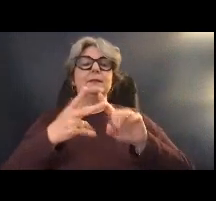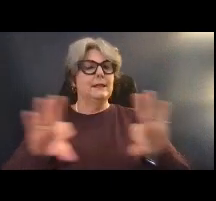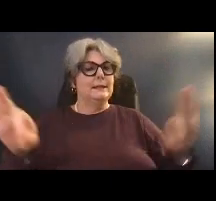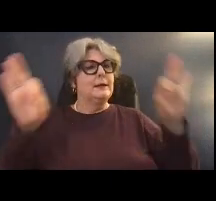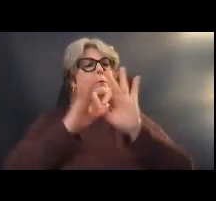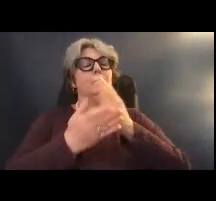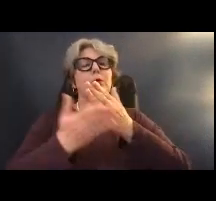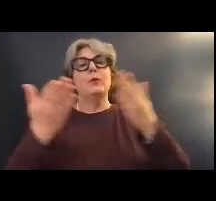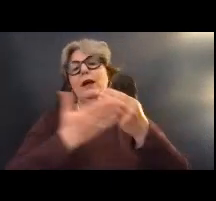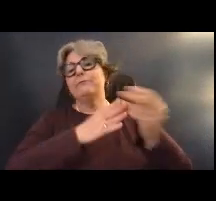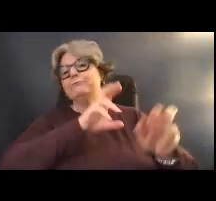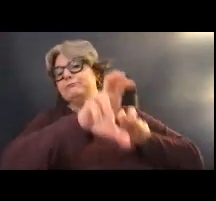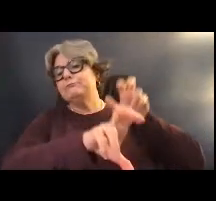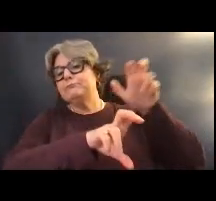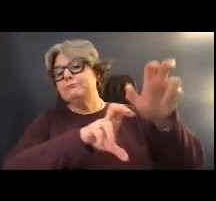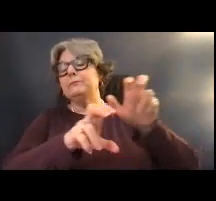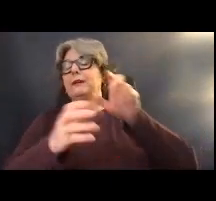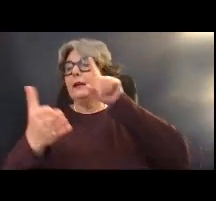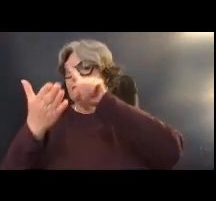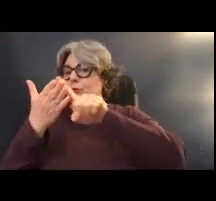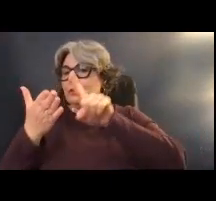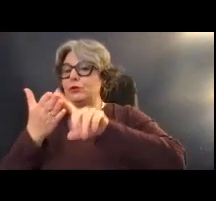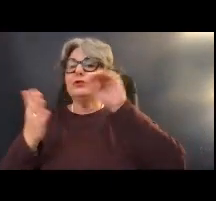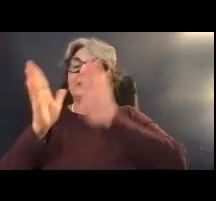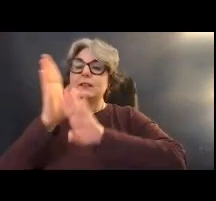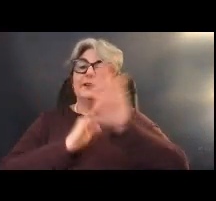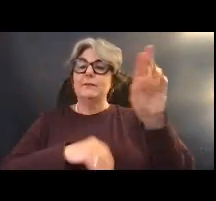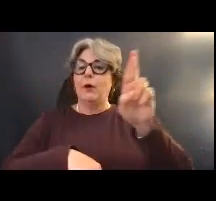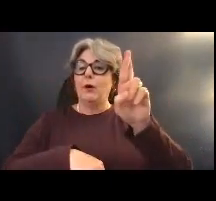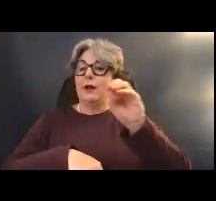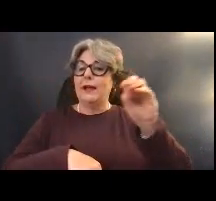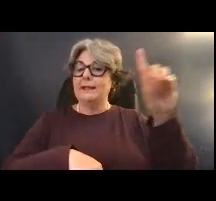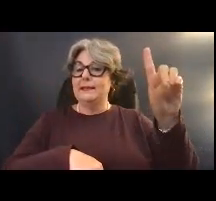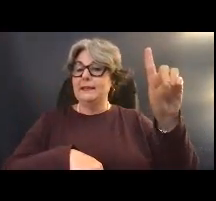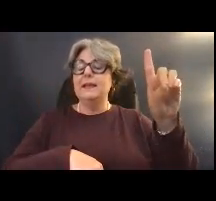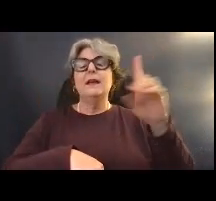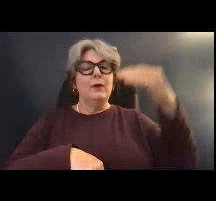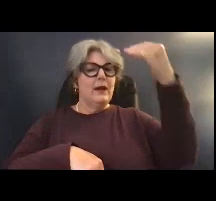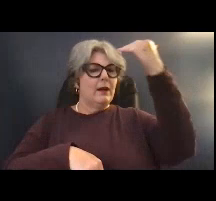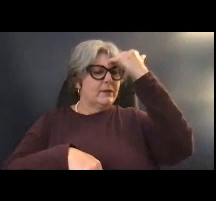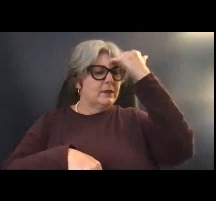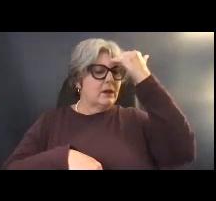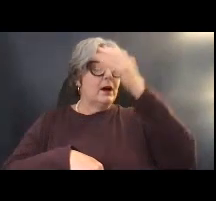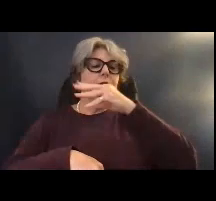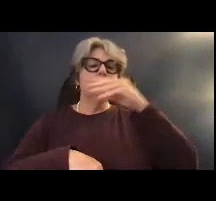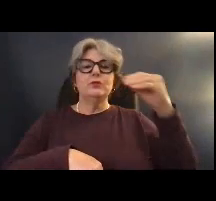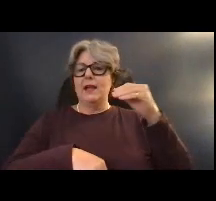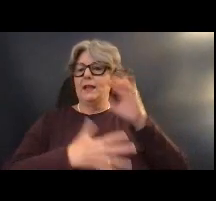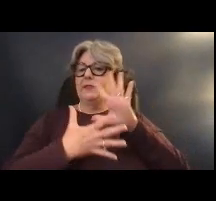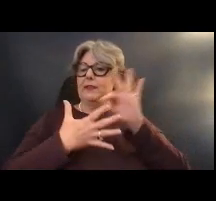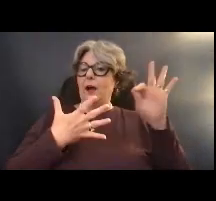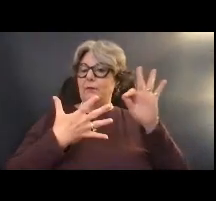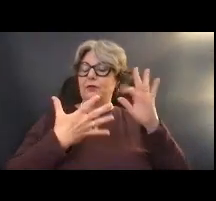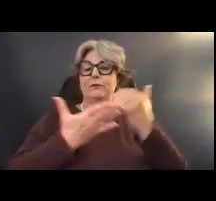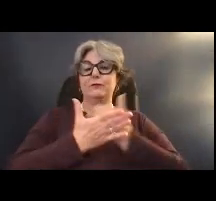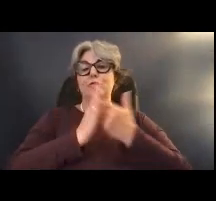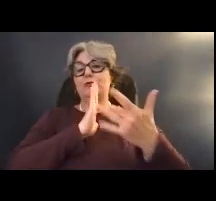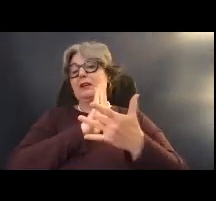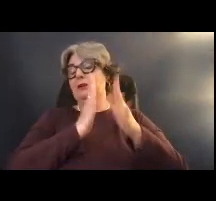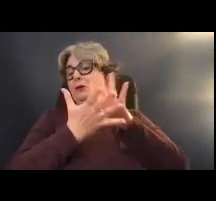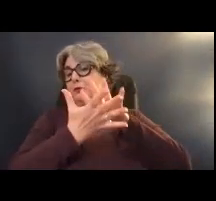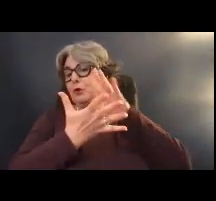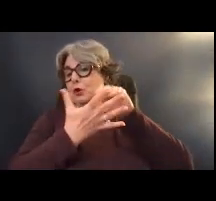that we have investment in research and development and innovation and have the knowledge and the adoption of these new technologies.